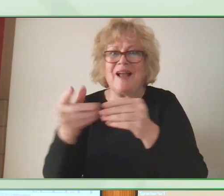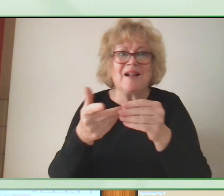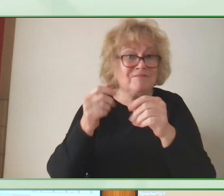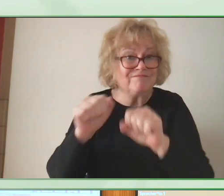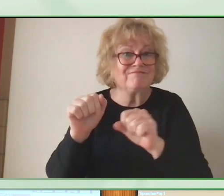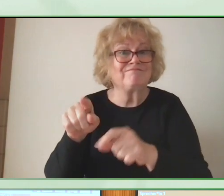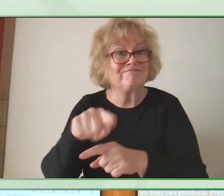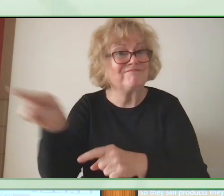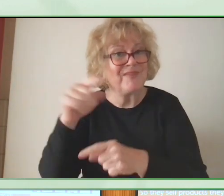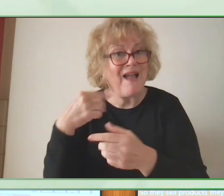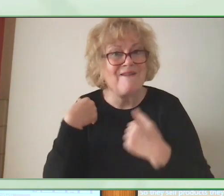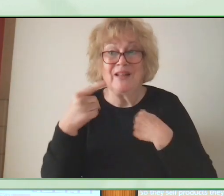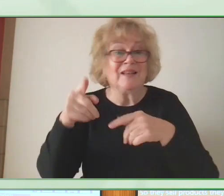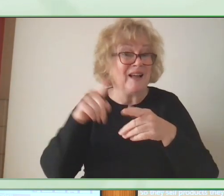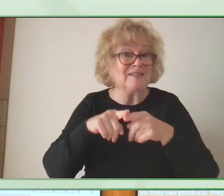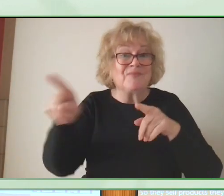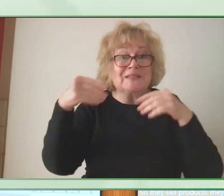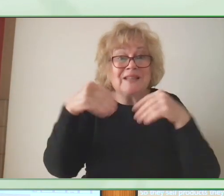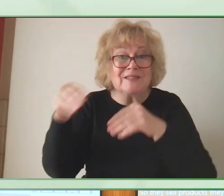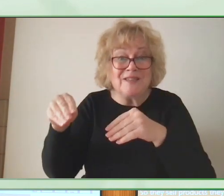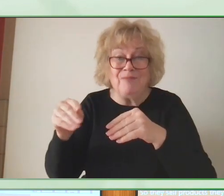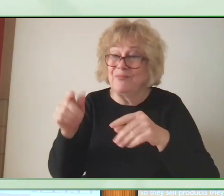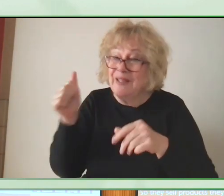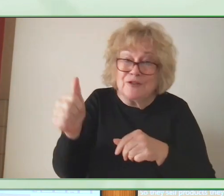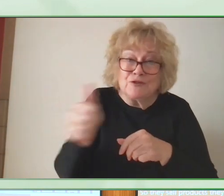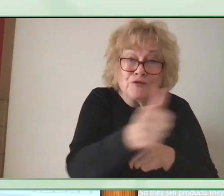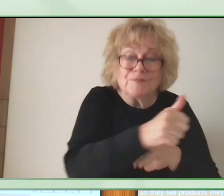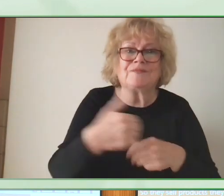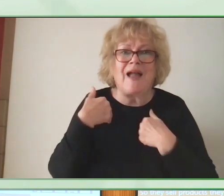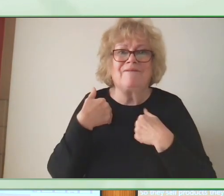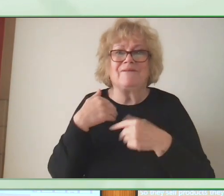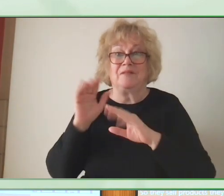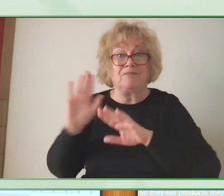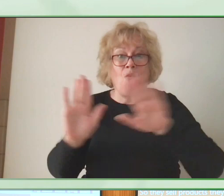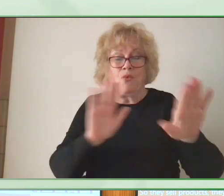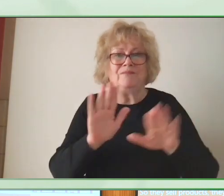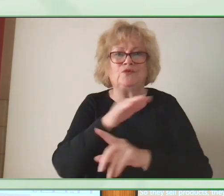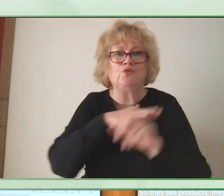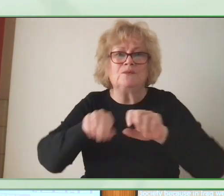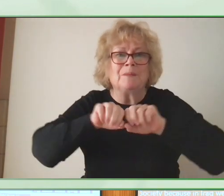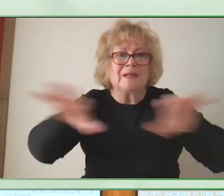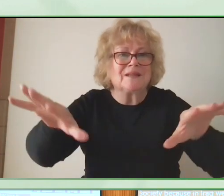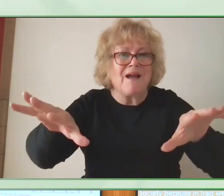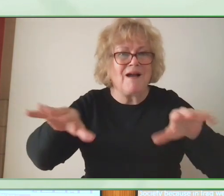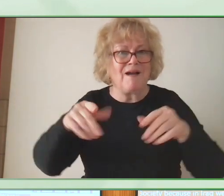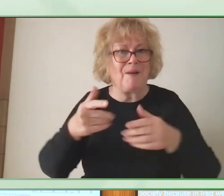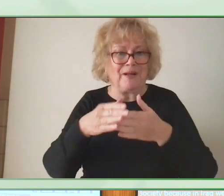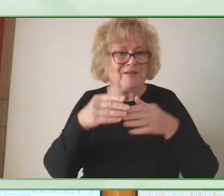society, because in Iraq, we still have this problem. The people there